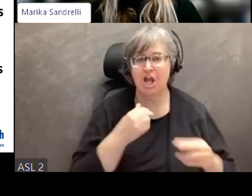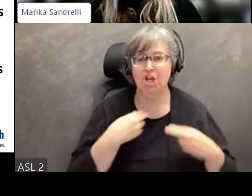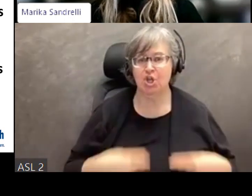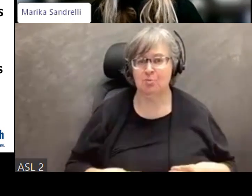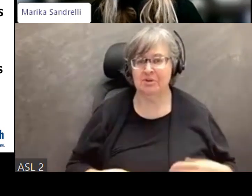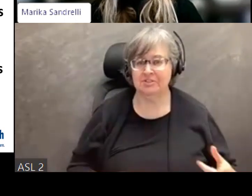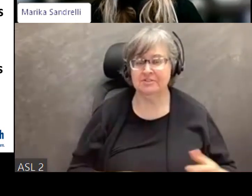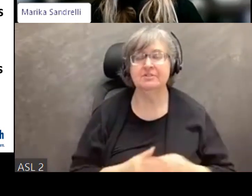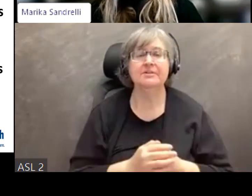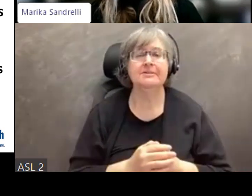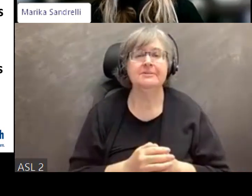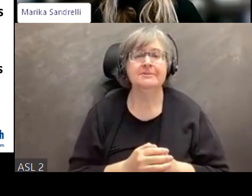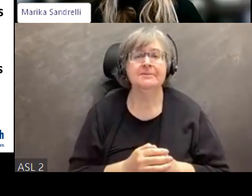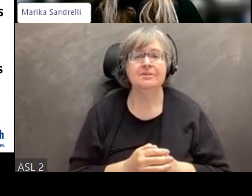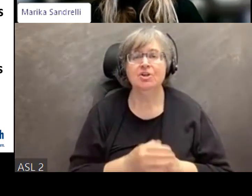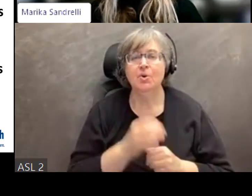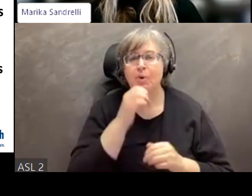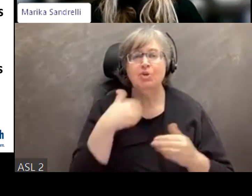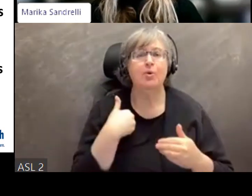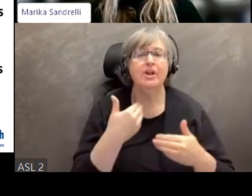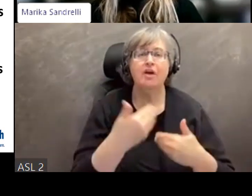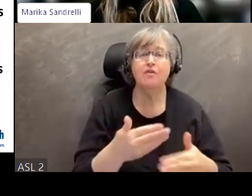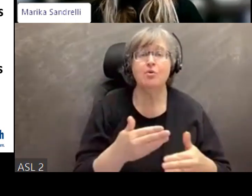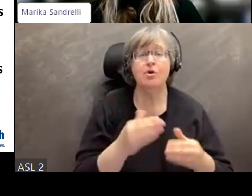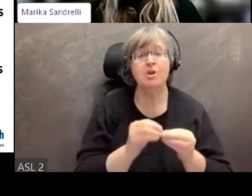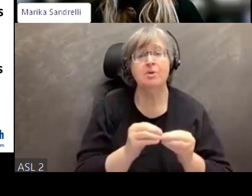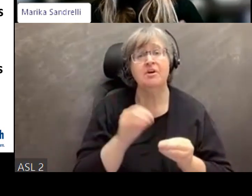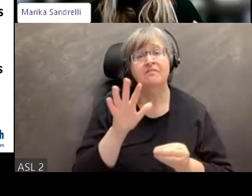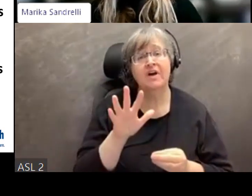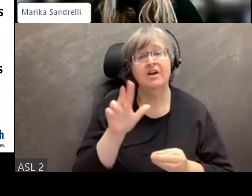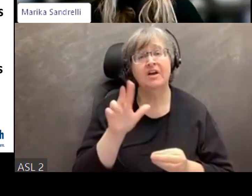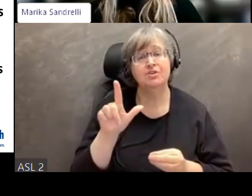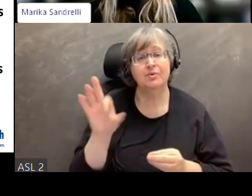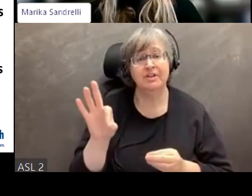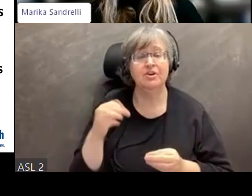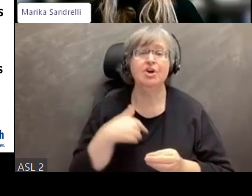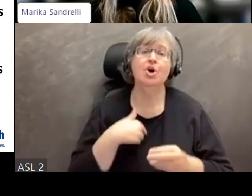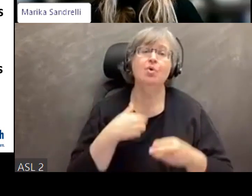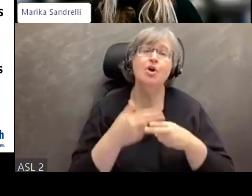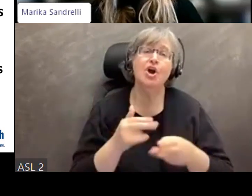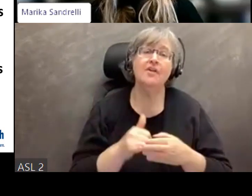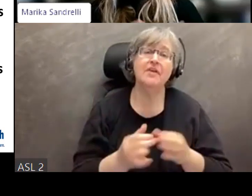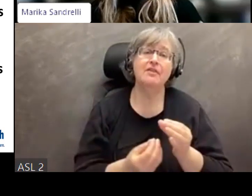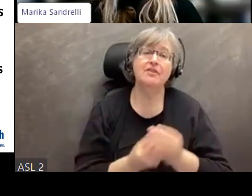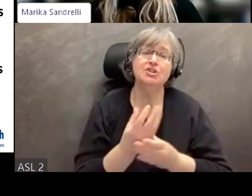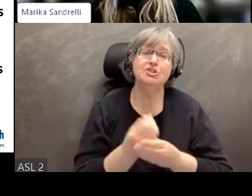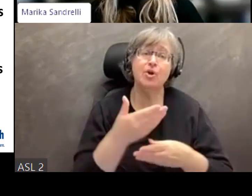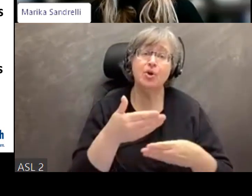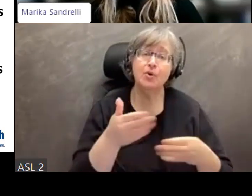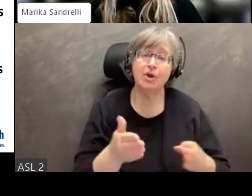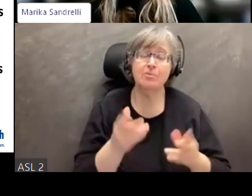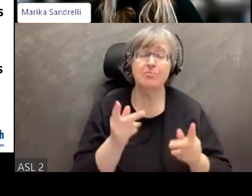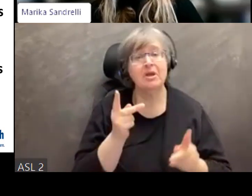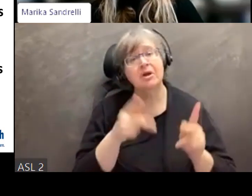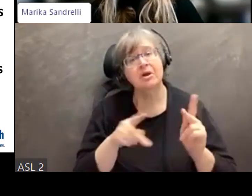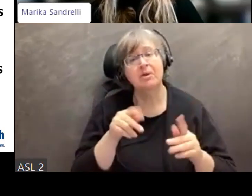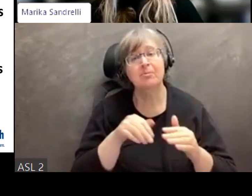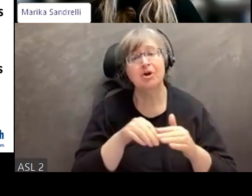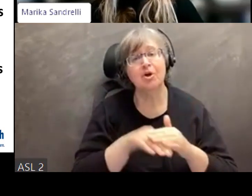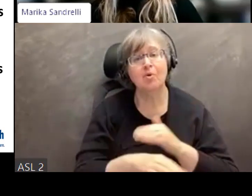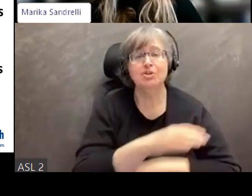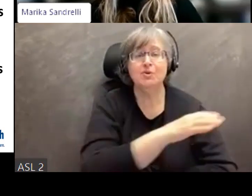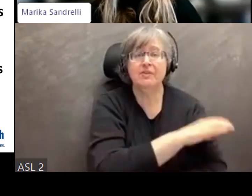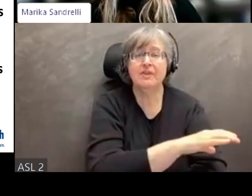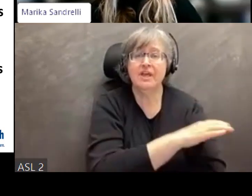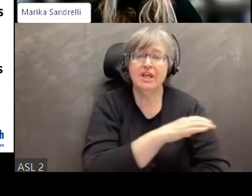dehumanized. So instead of having just room number 529, we called it the spring room, where people go